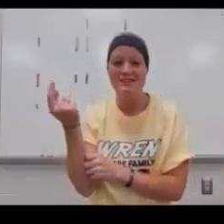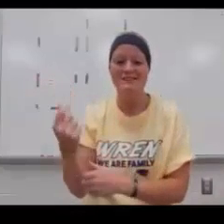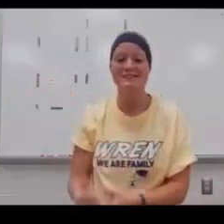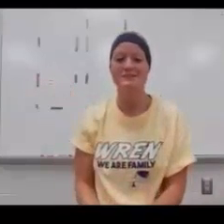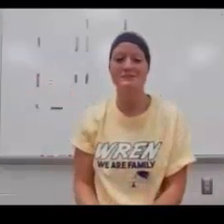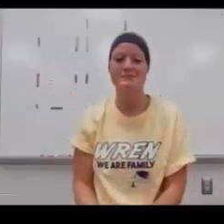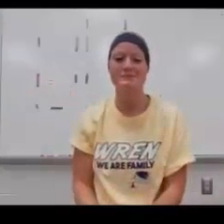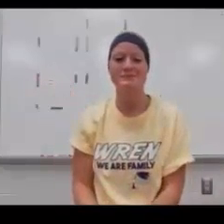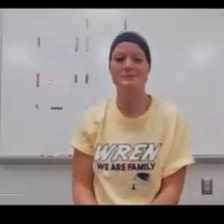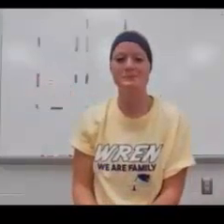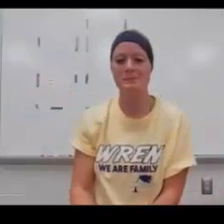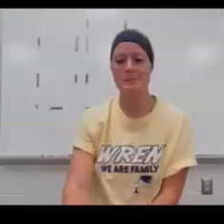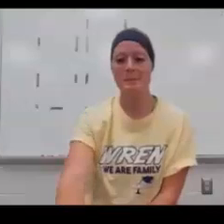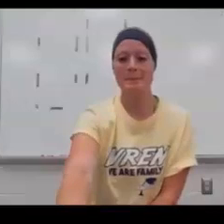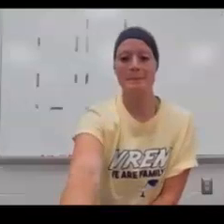Rescue dogs.